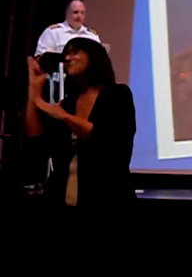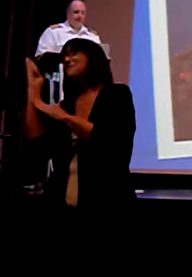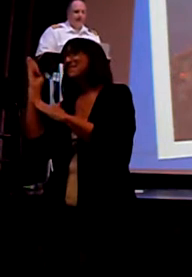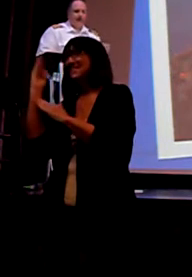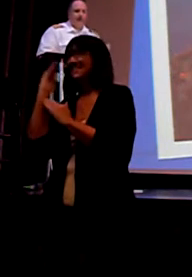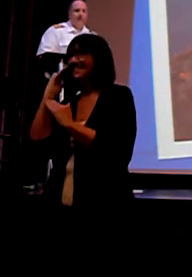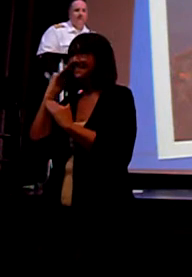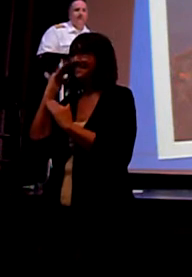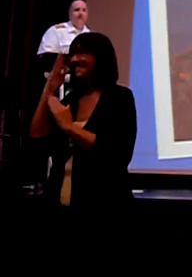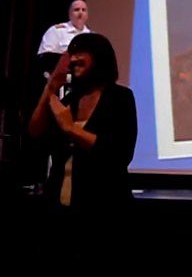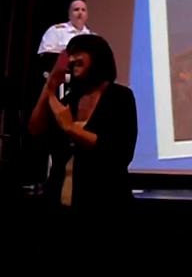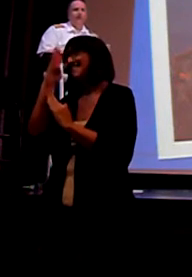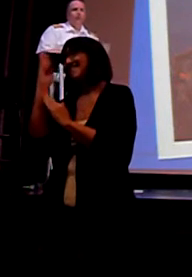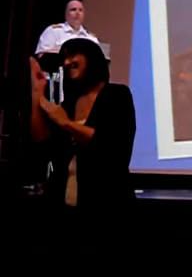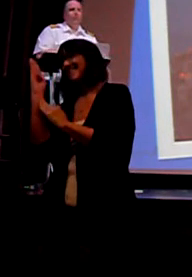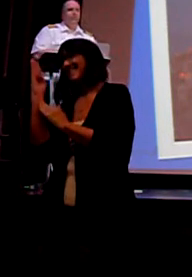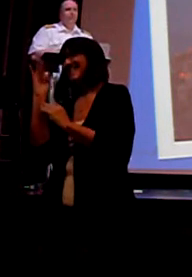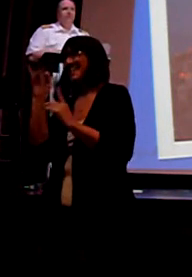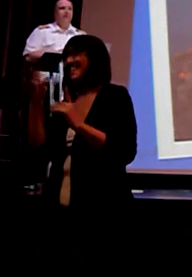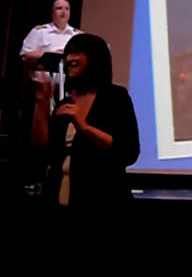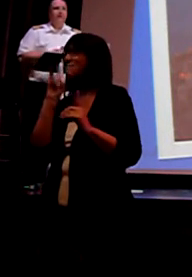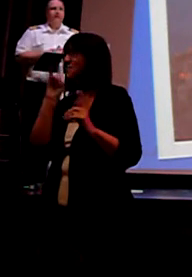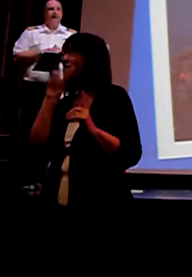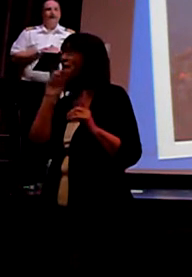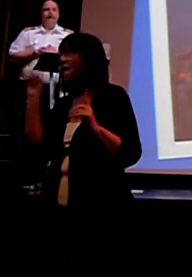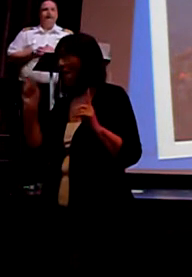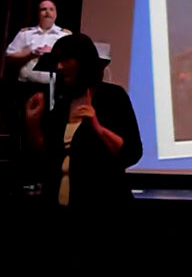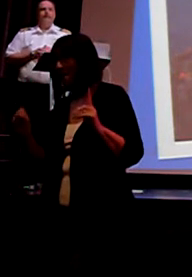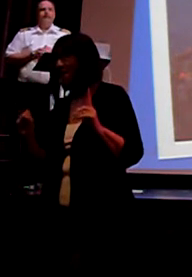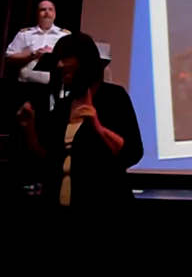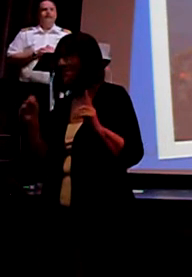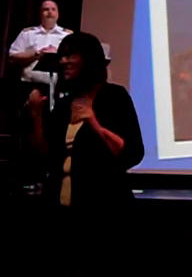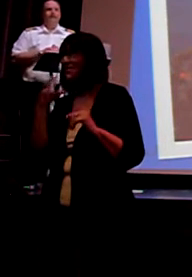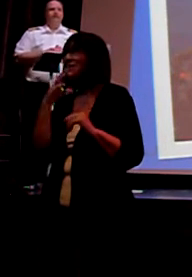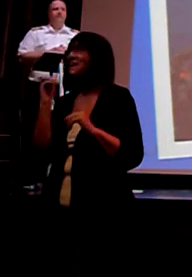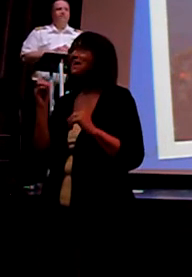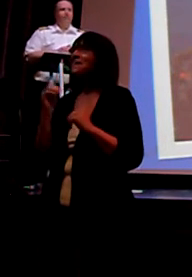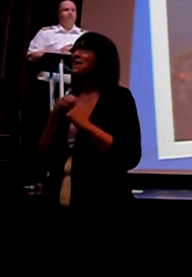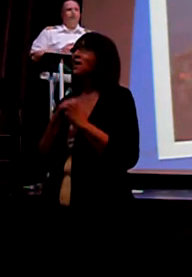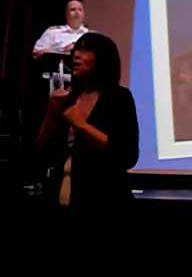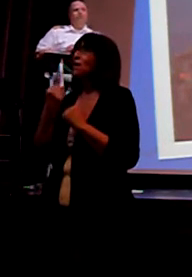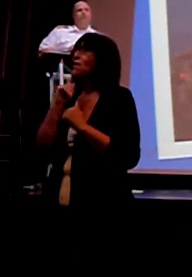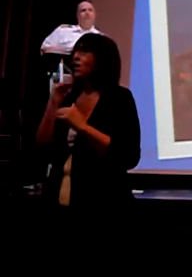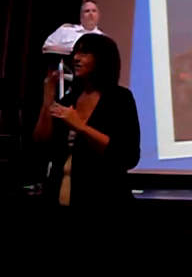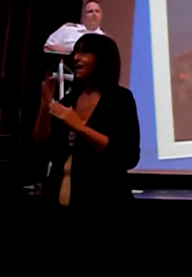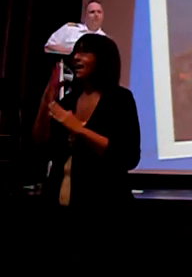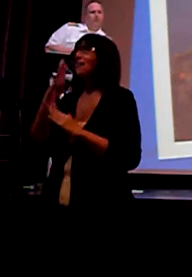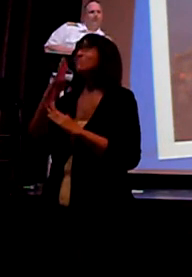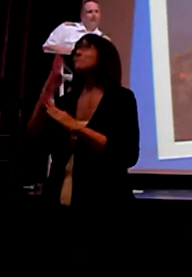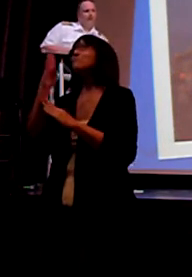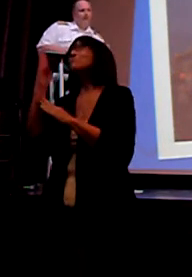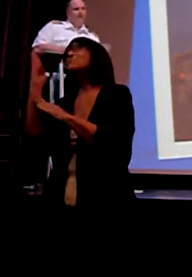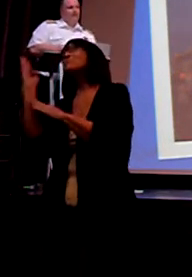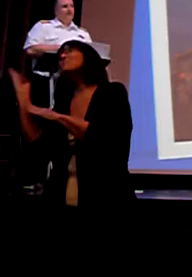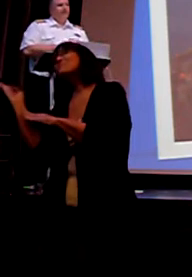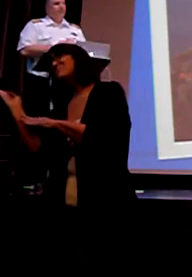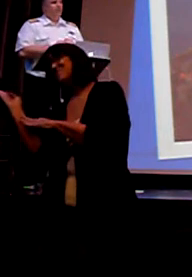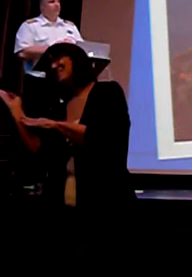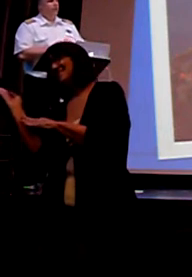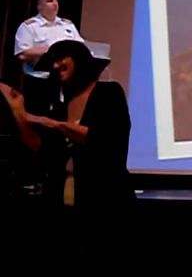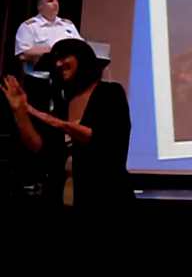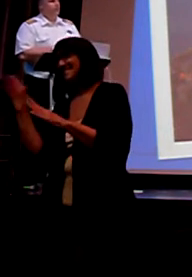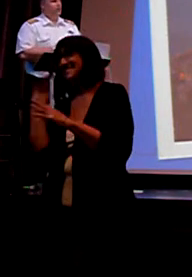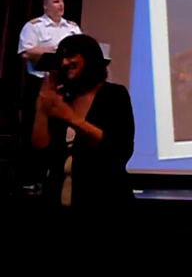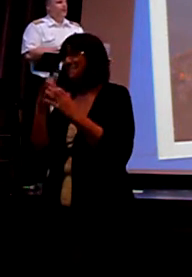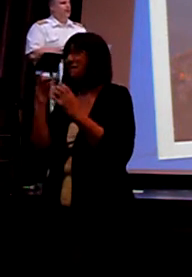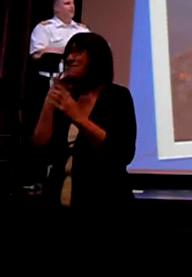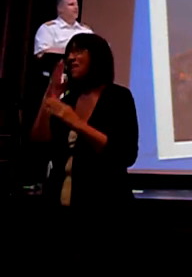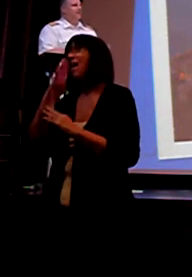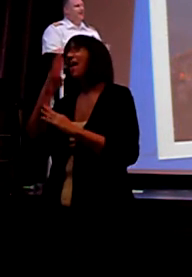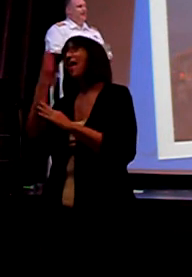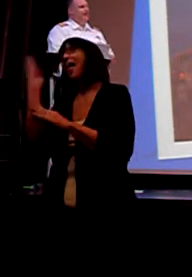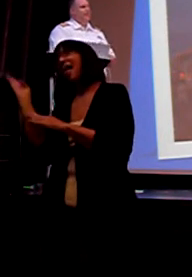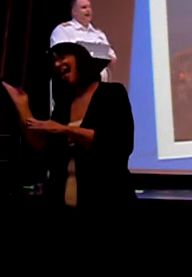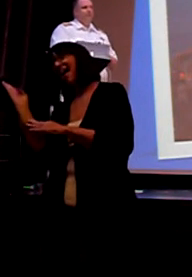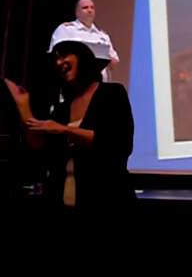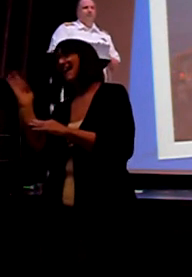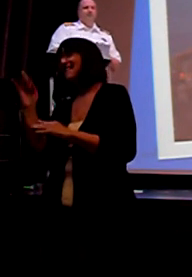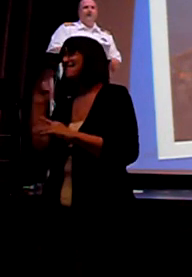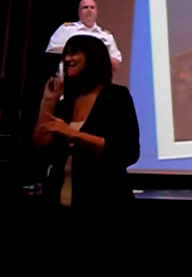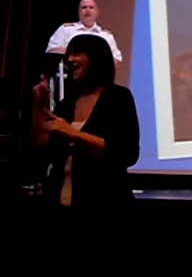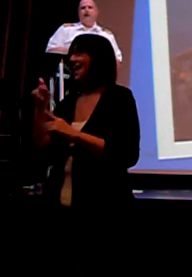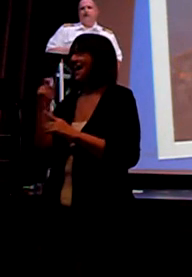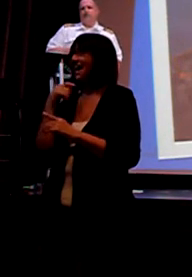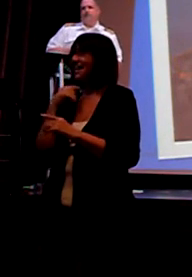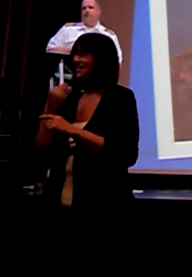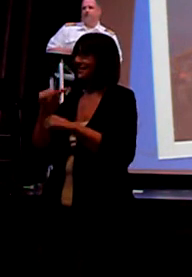and that is quite old, and it's falling over so much that it actually had to